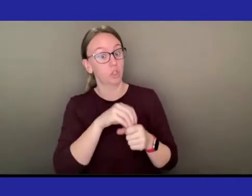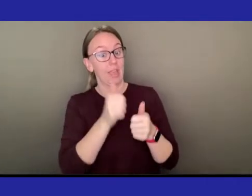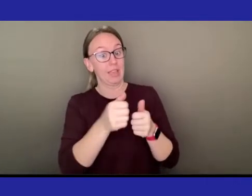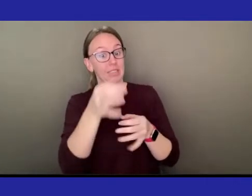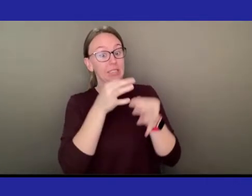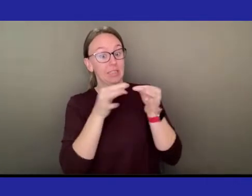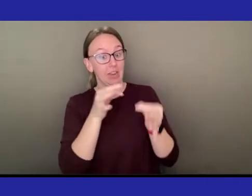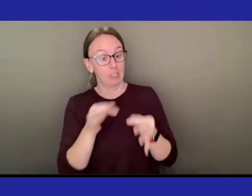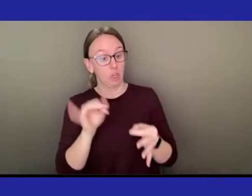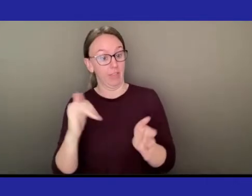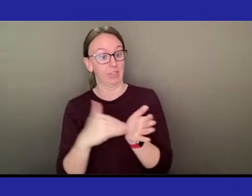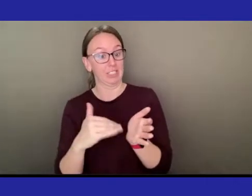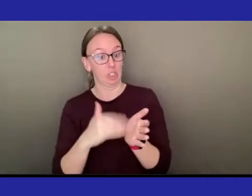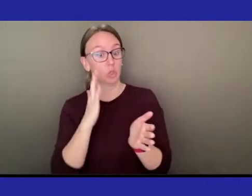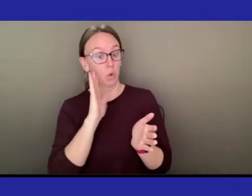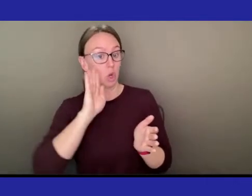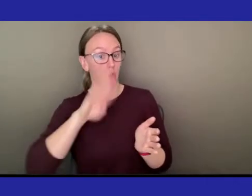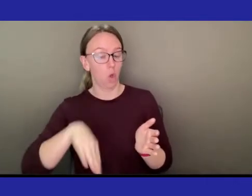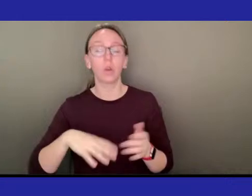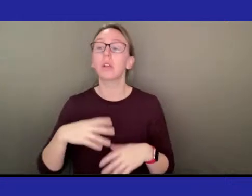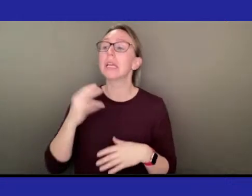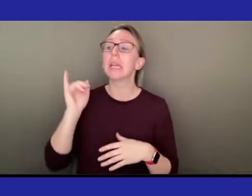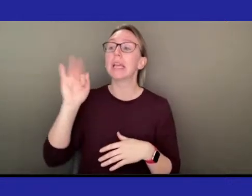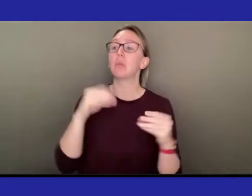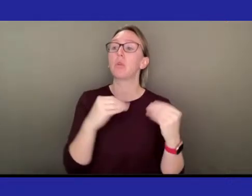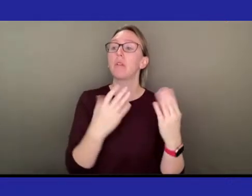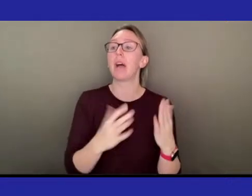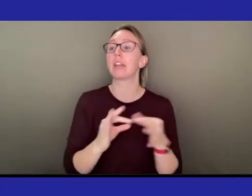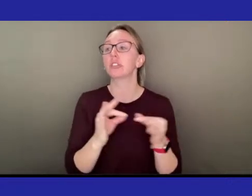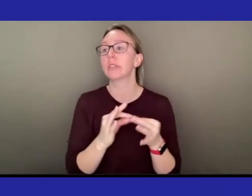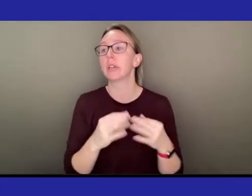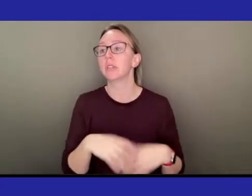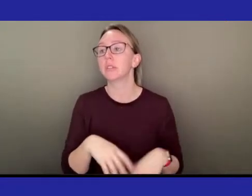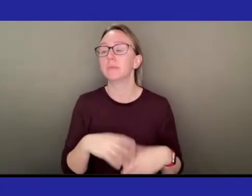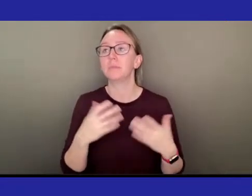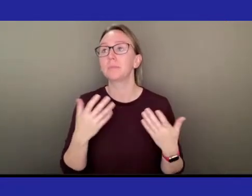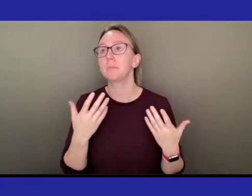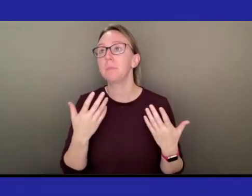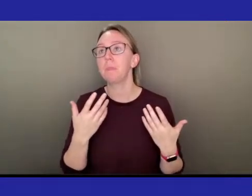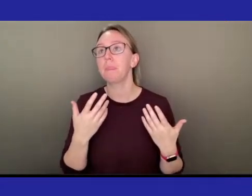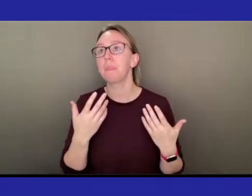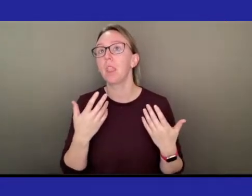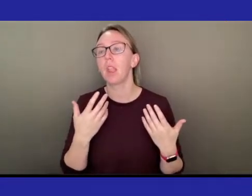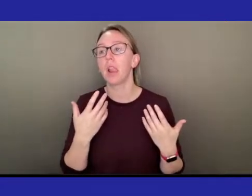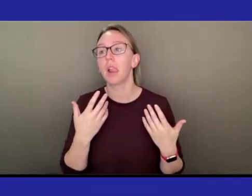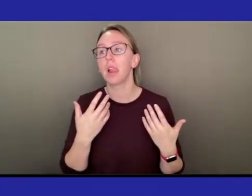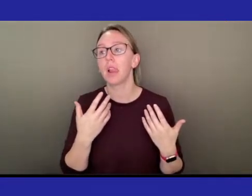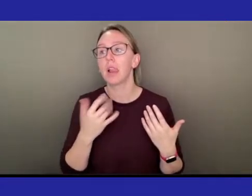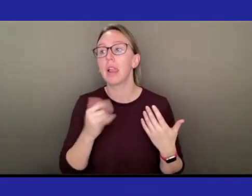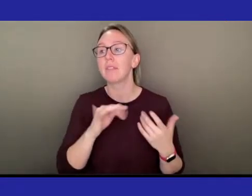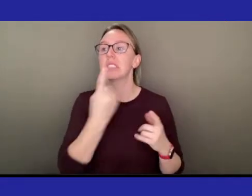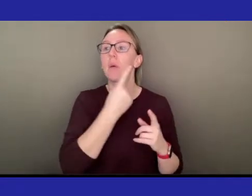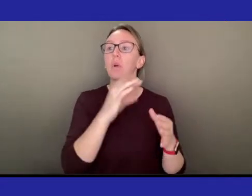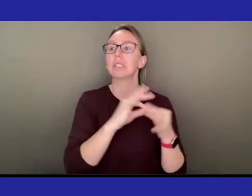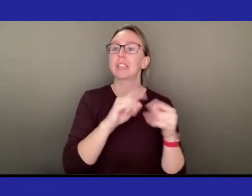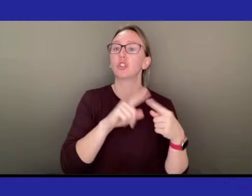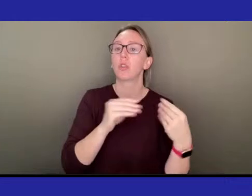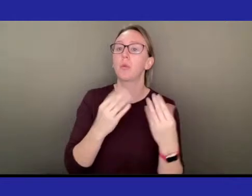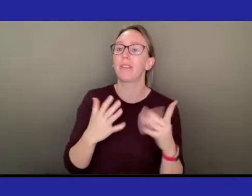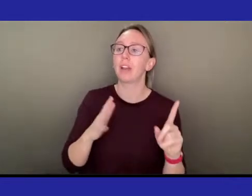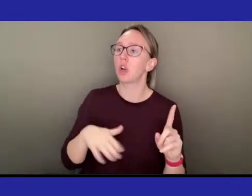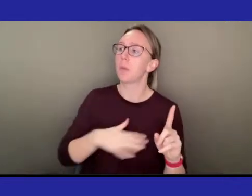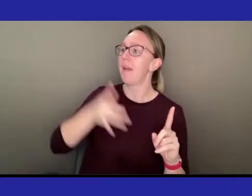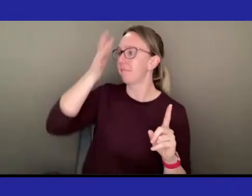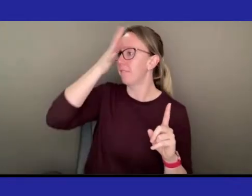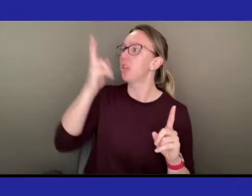would know? So if a provider says, my father, for example, smoked, every day of my life until I was 20, right?